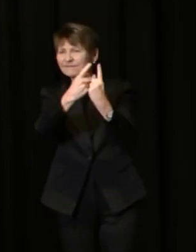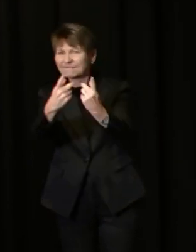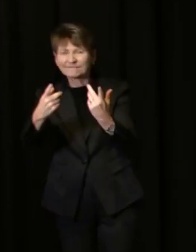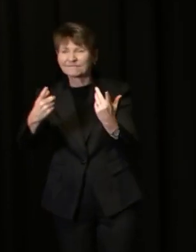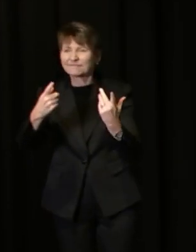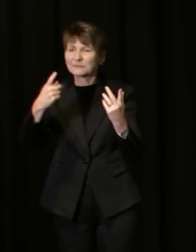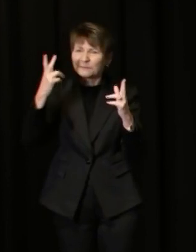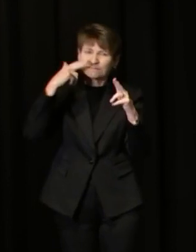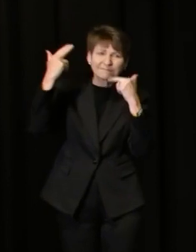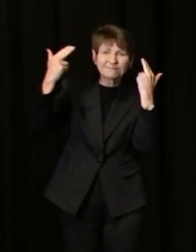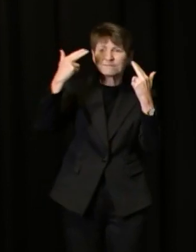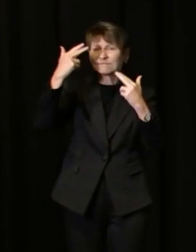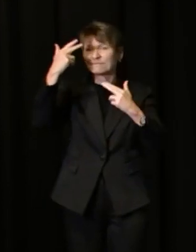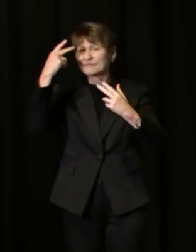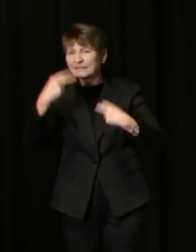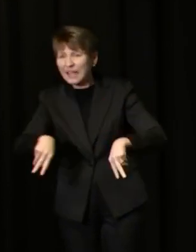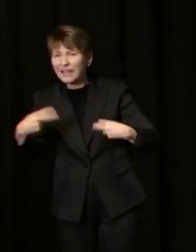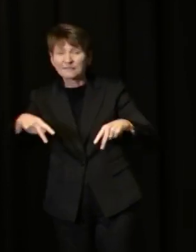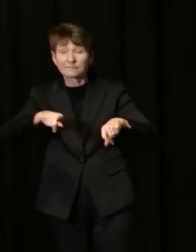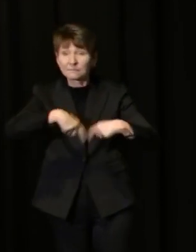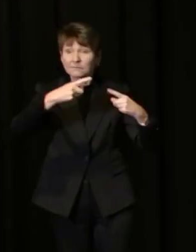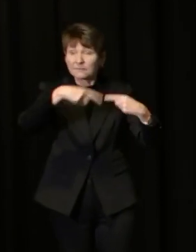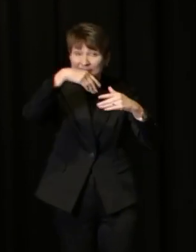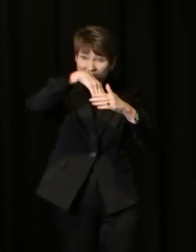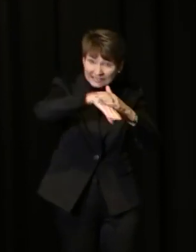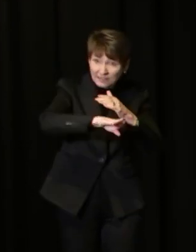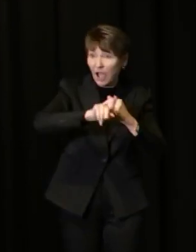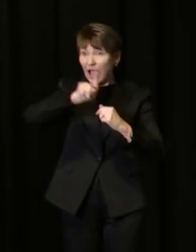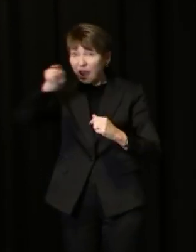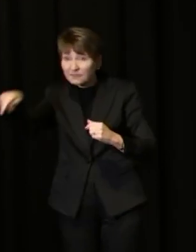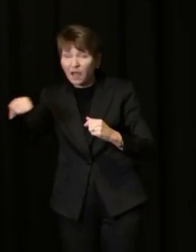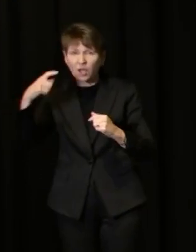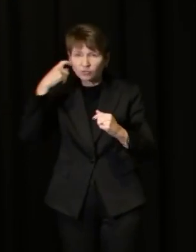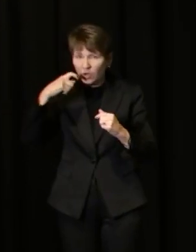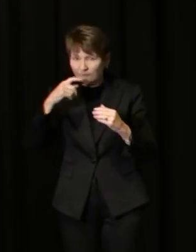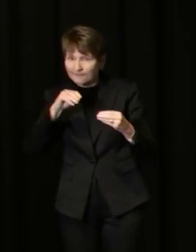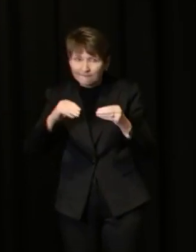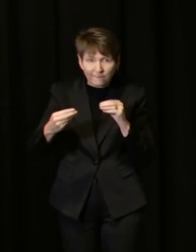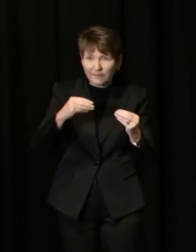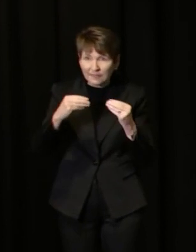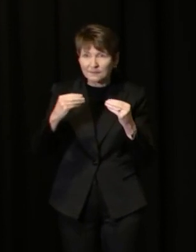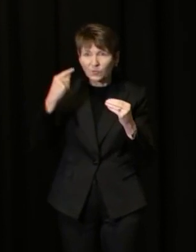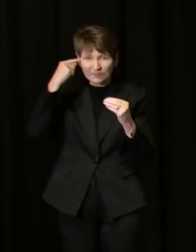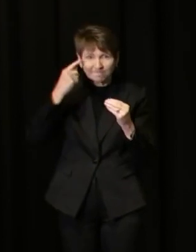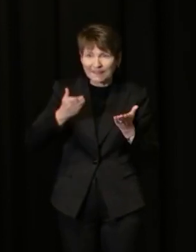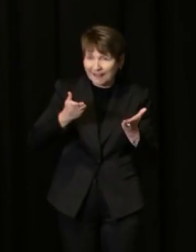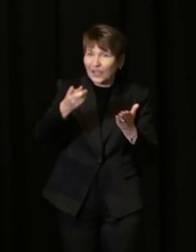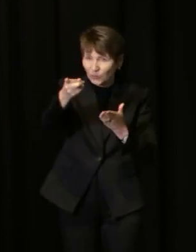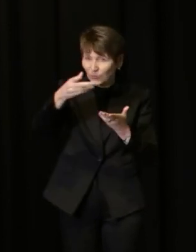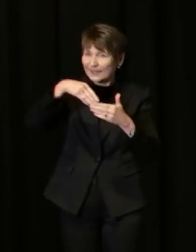events, both indoor and outdoor, we're looking to get those as close to normal as possible. So, for